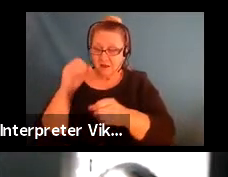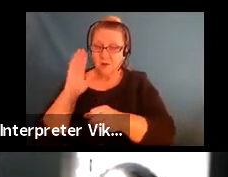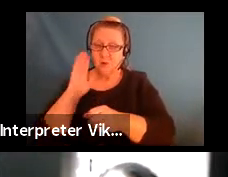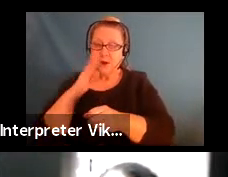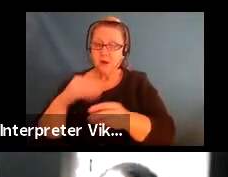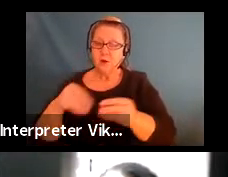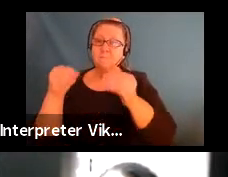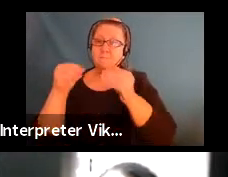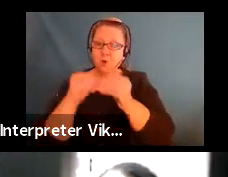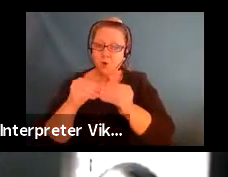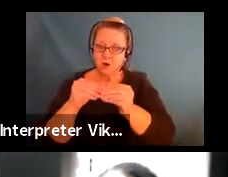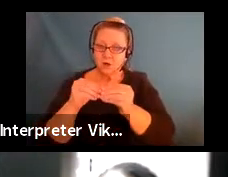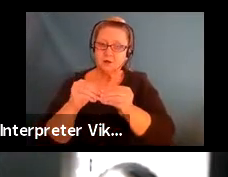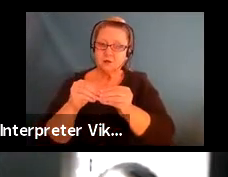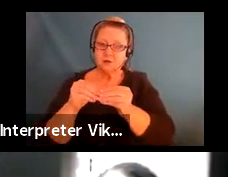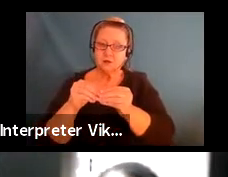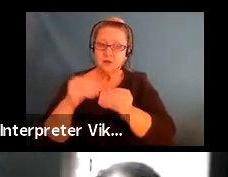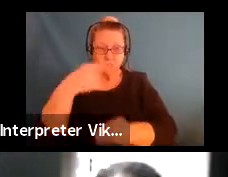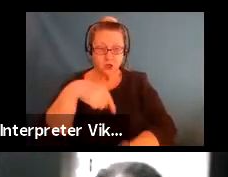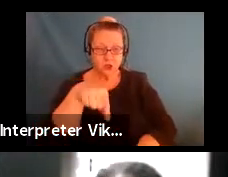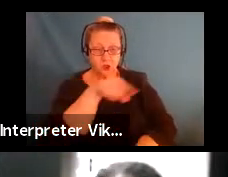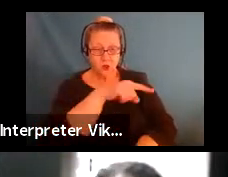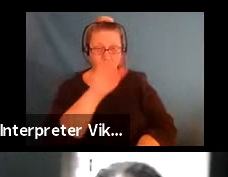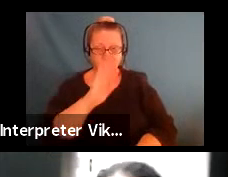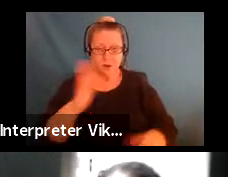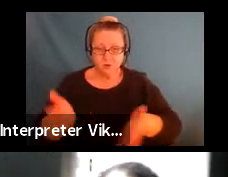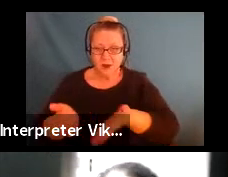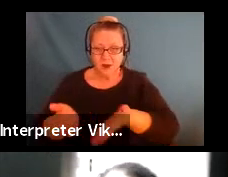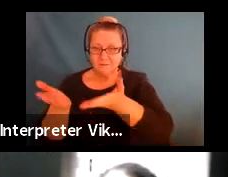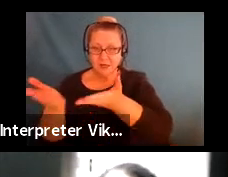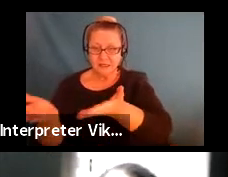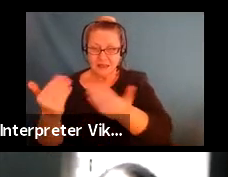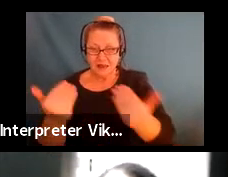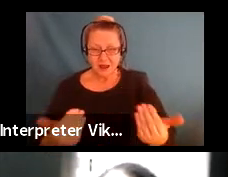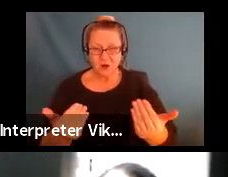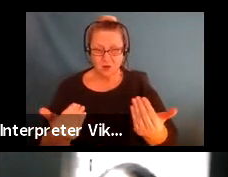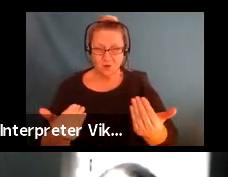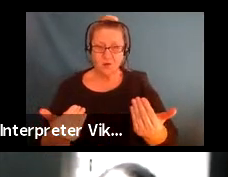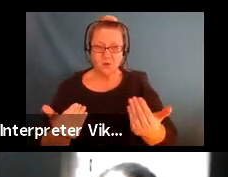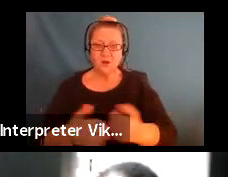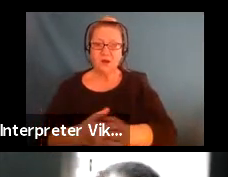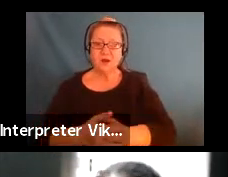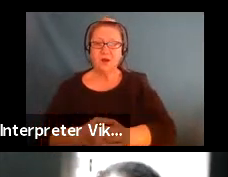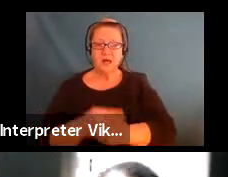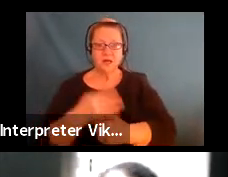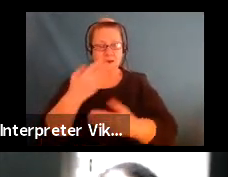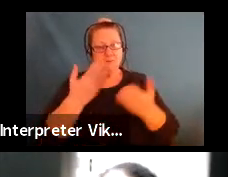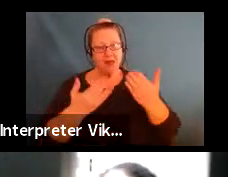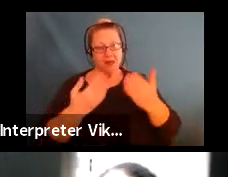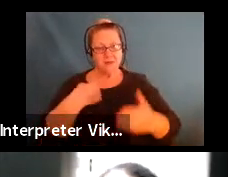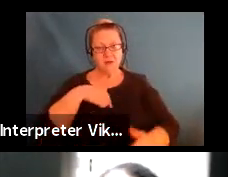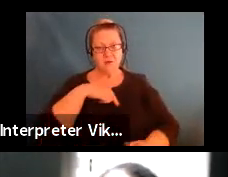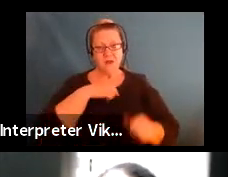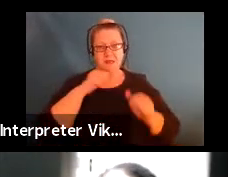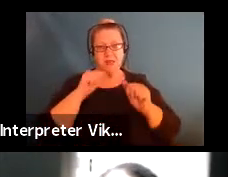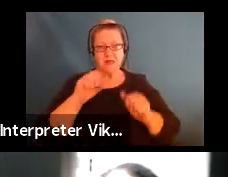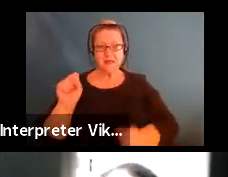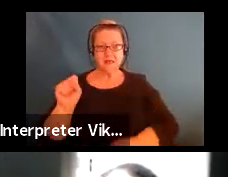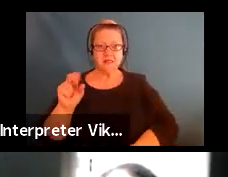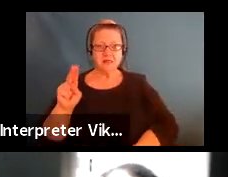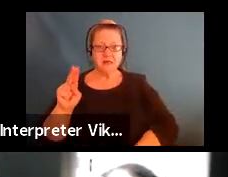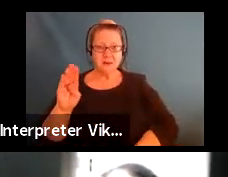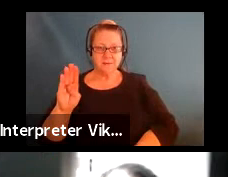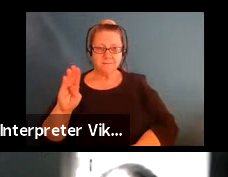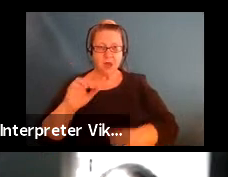make recommendations. You all are going to make recommendations now, and then we may need to sub-prioritize. There are